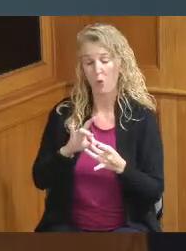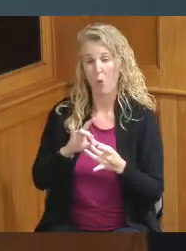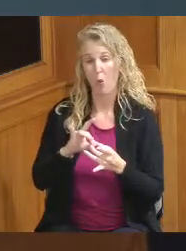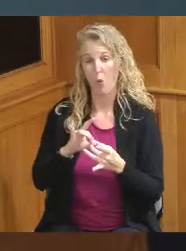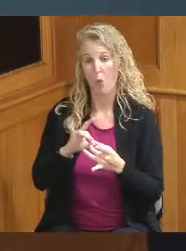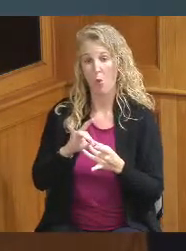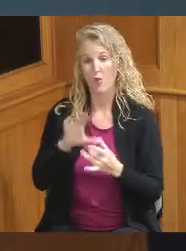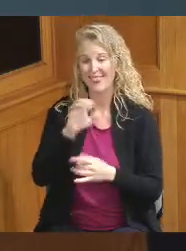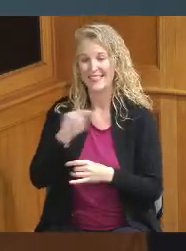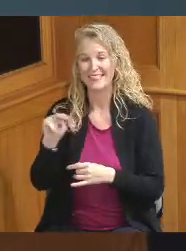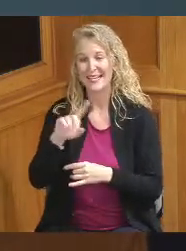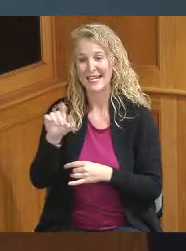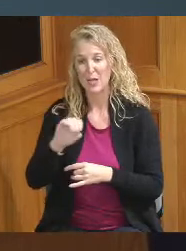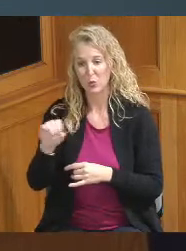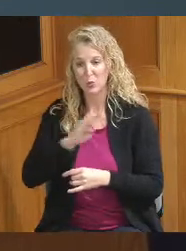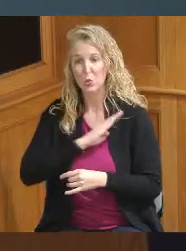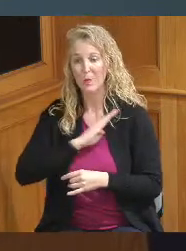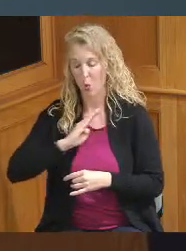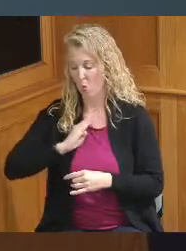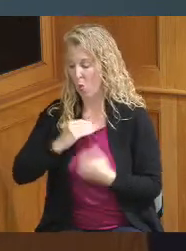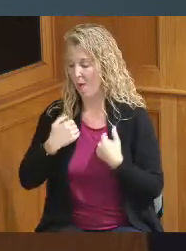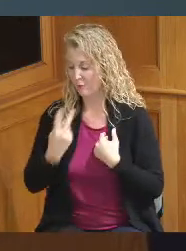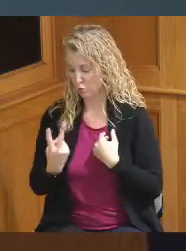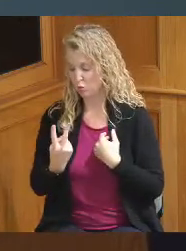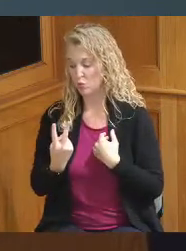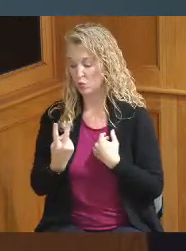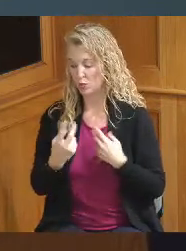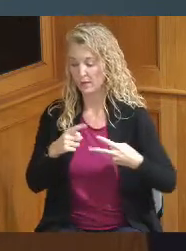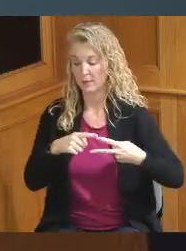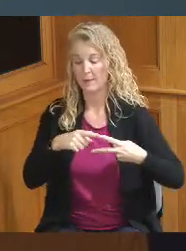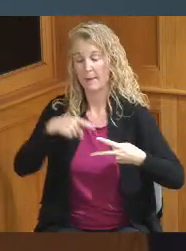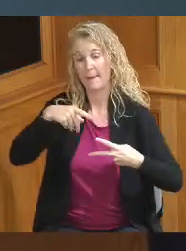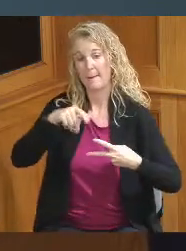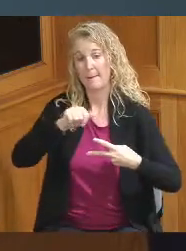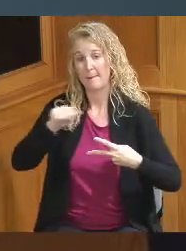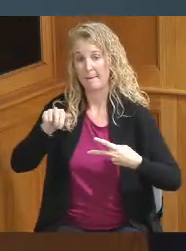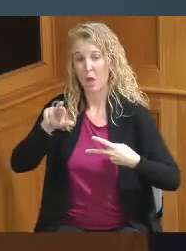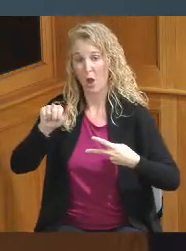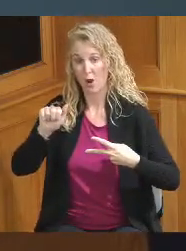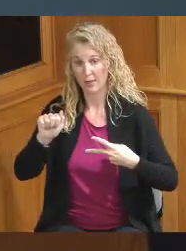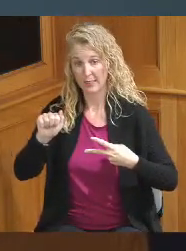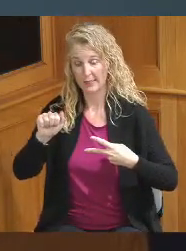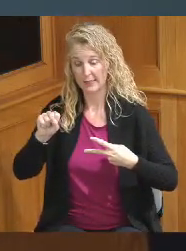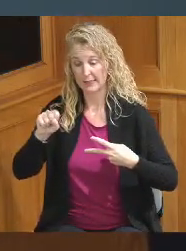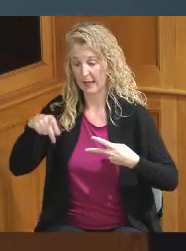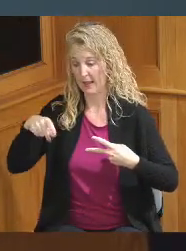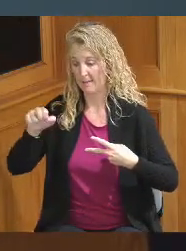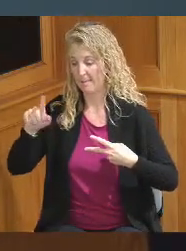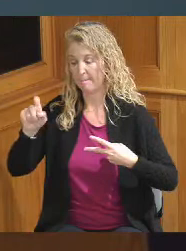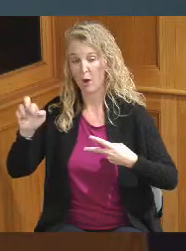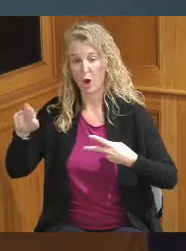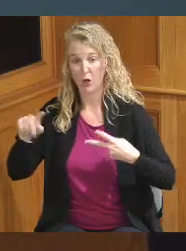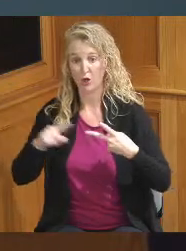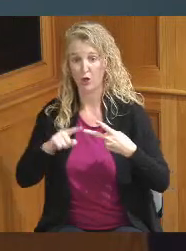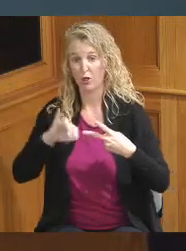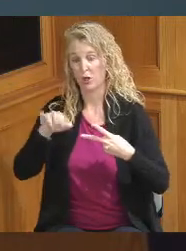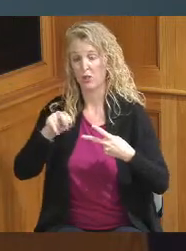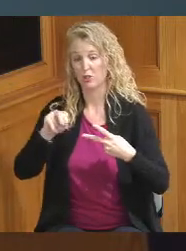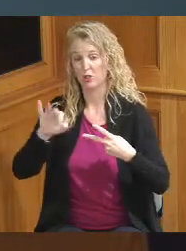to the Cincinnati Zoo board. They are Pars Parker and Jennifer